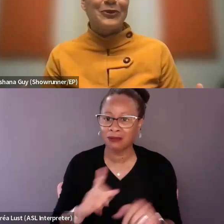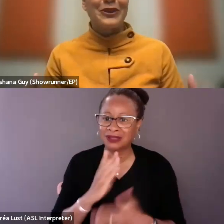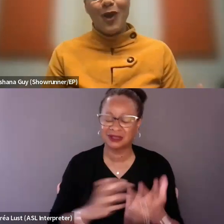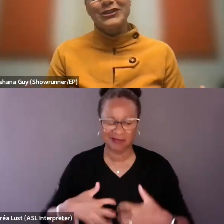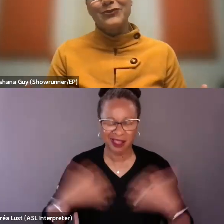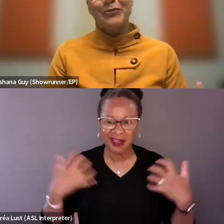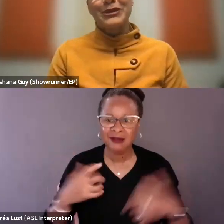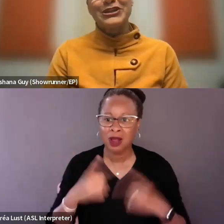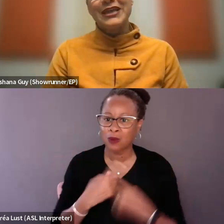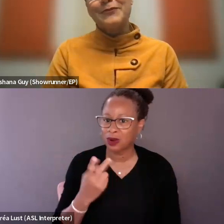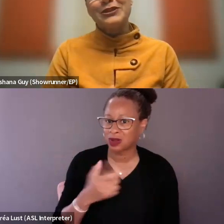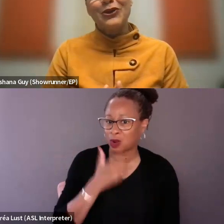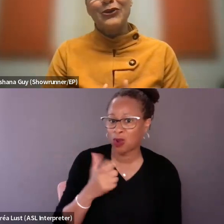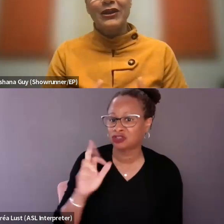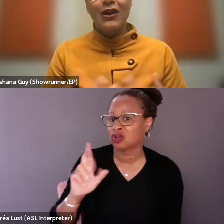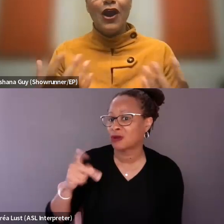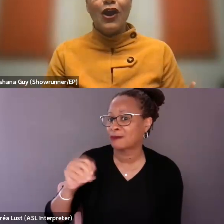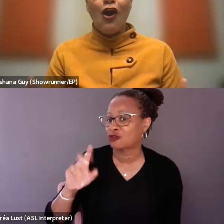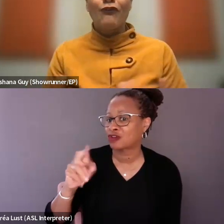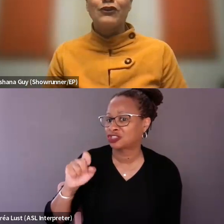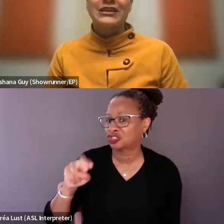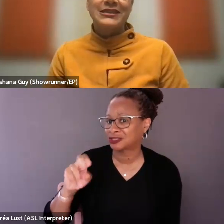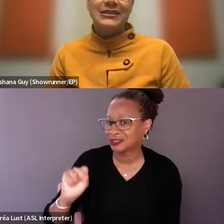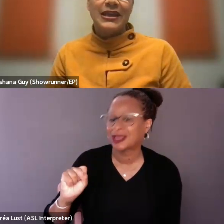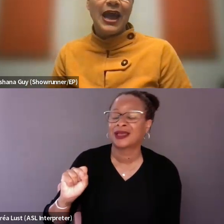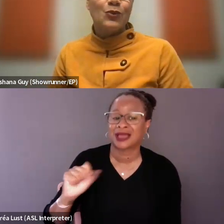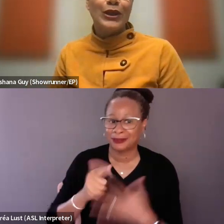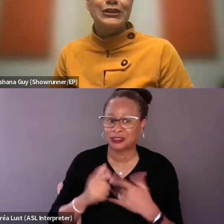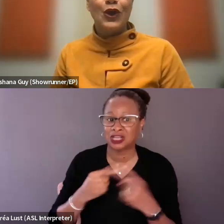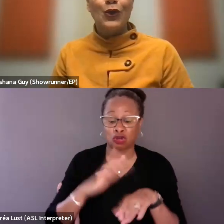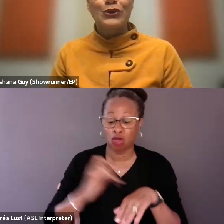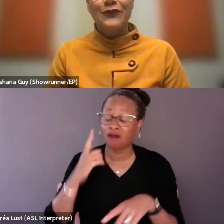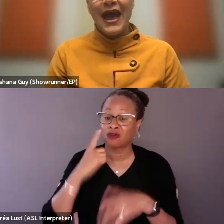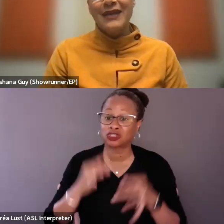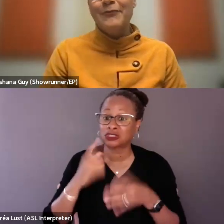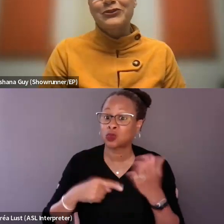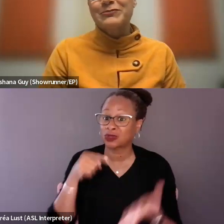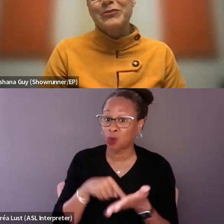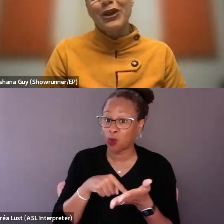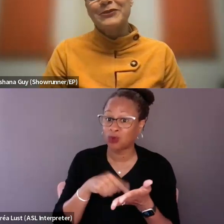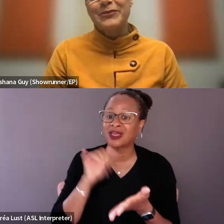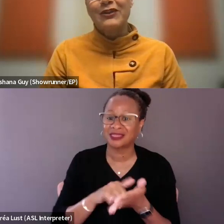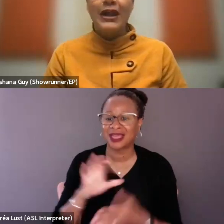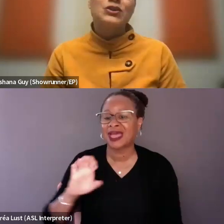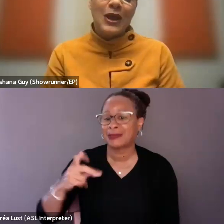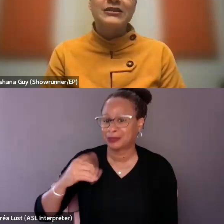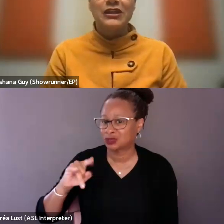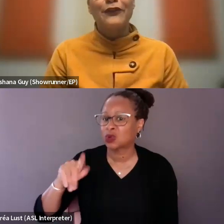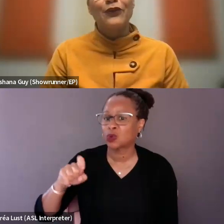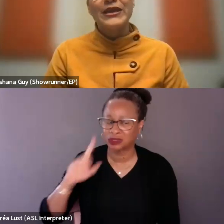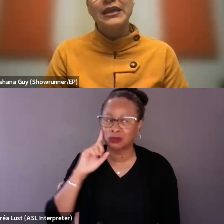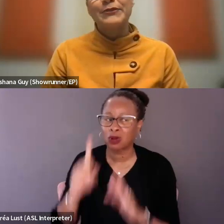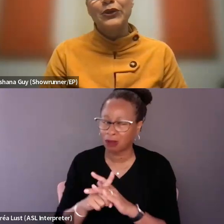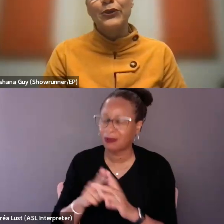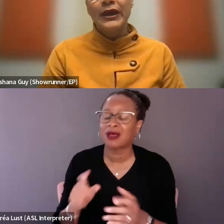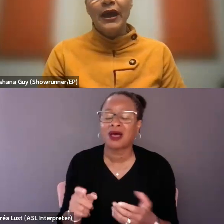angry when they watched the reparations episode and our call for justice and what is owed. So that episode has been brought up to me a lot, as well as